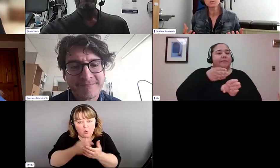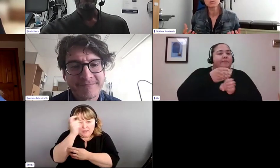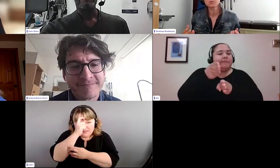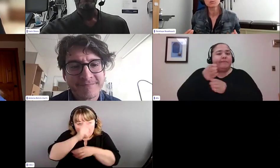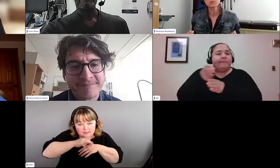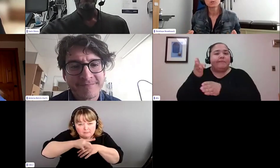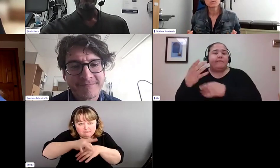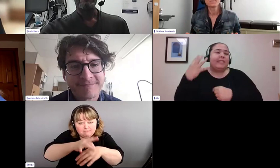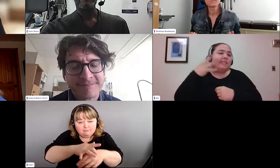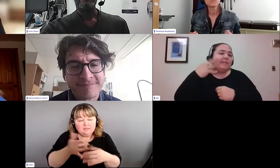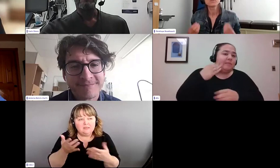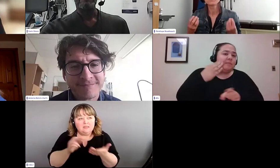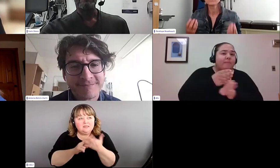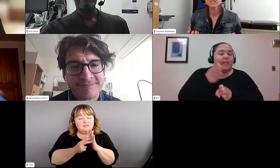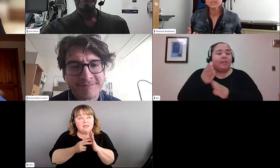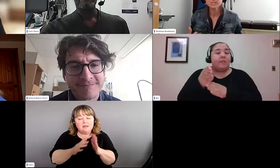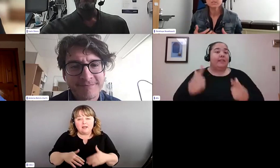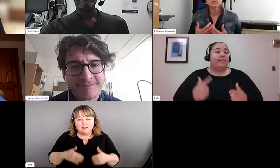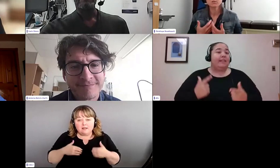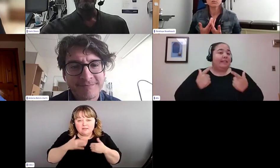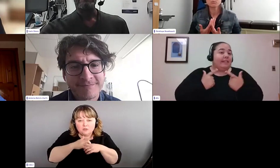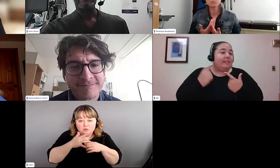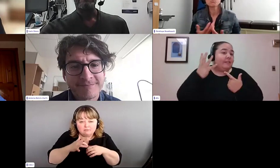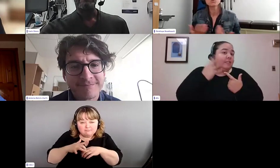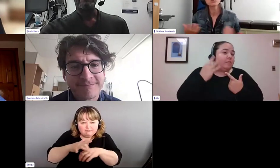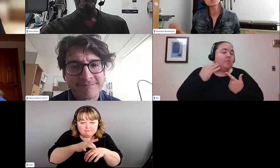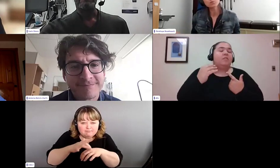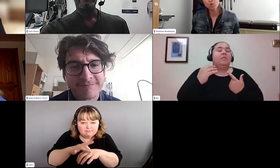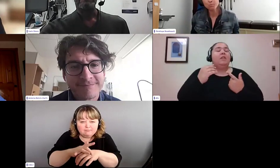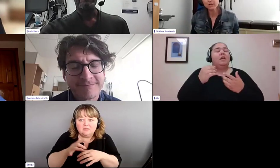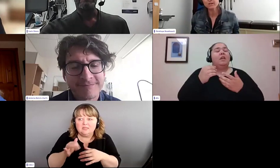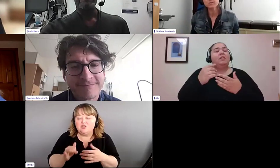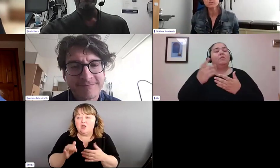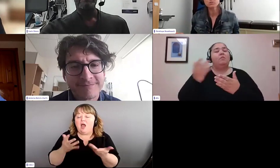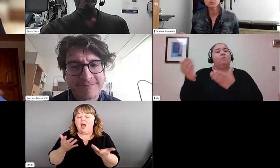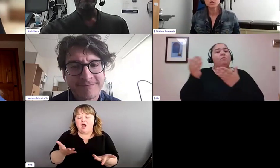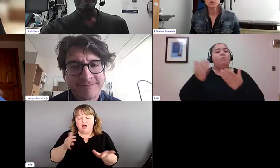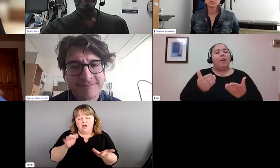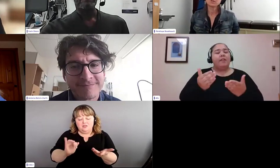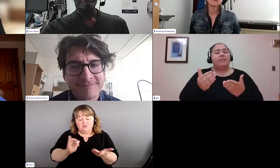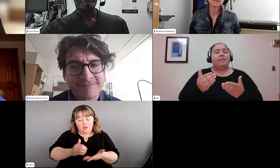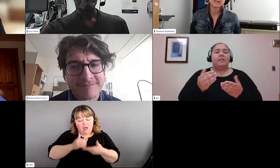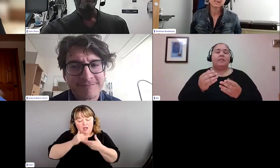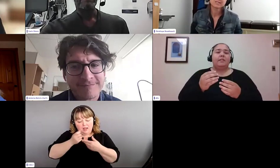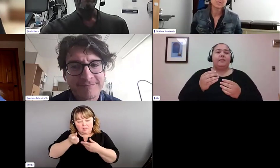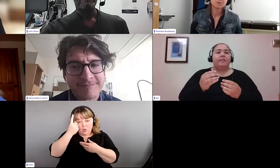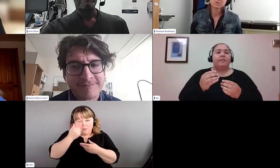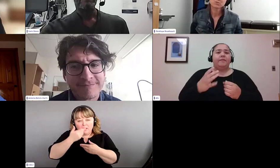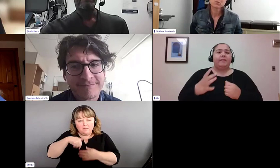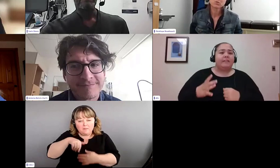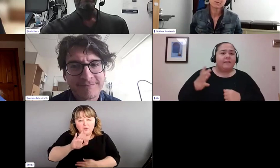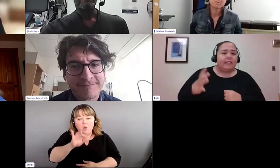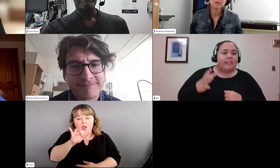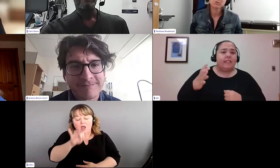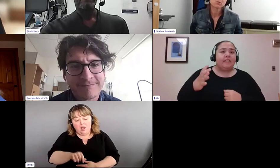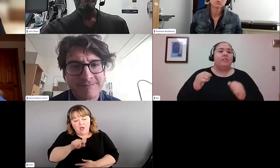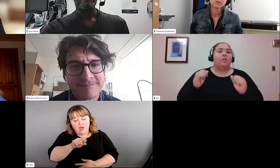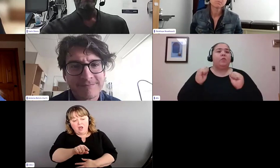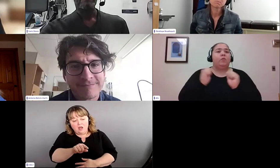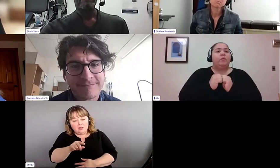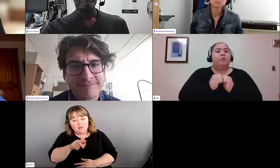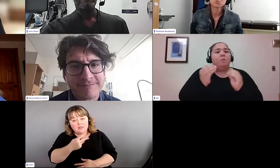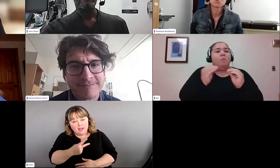experiential. Our experience has brought us finesse, a better understanding of